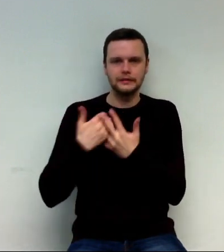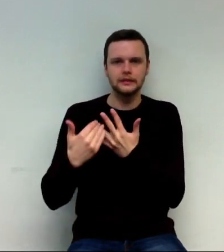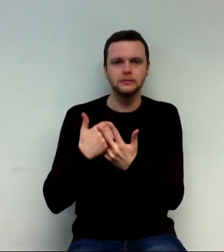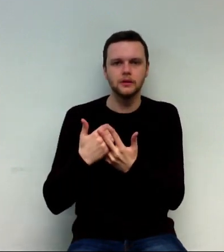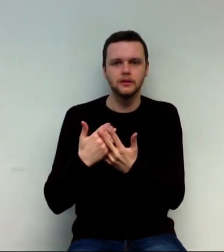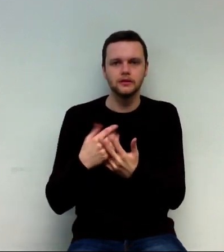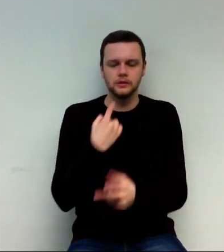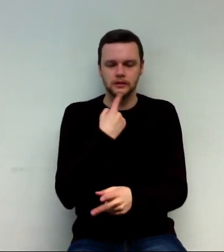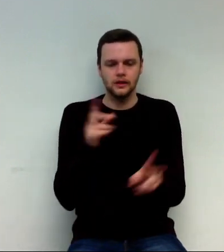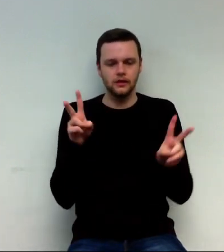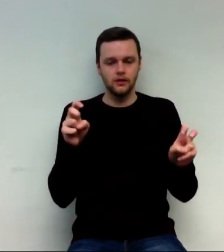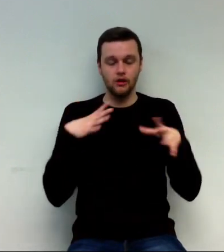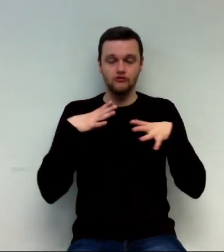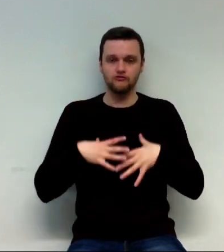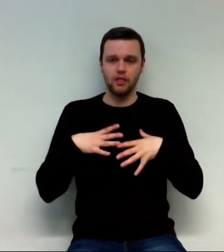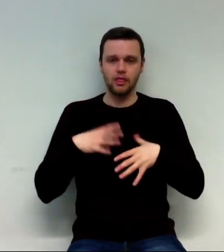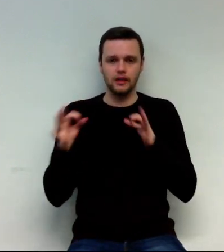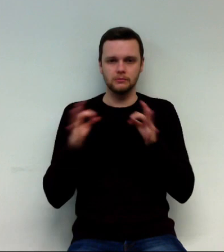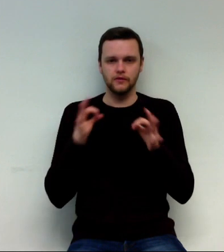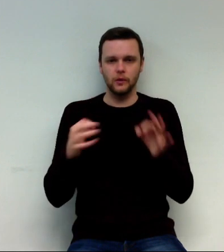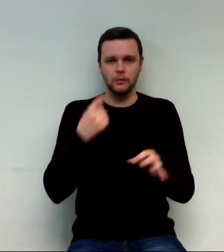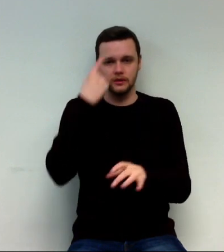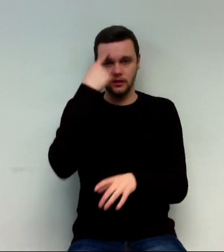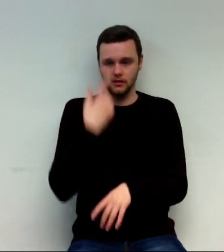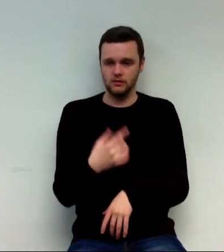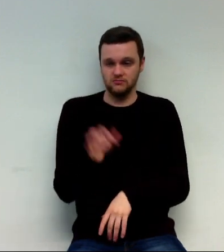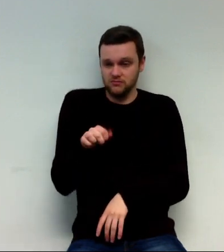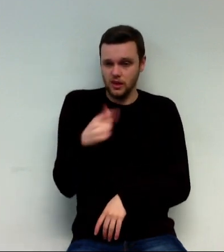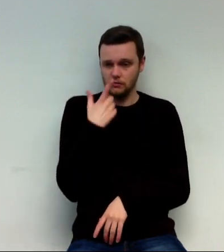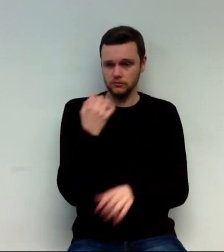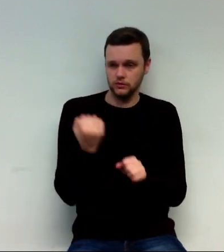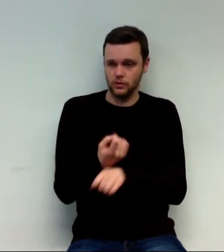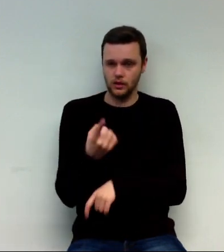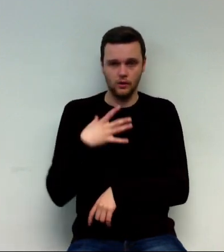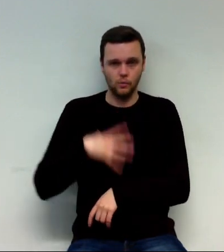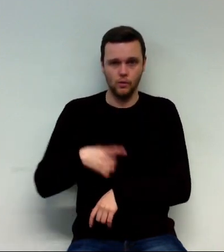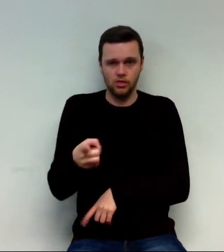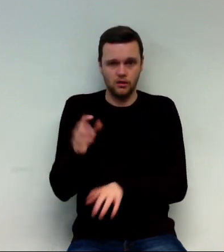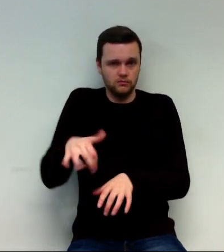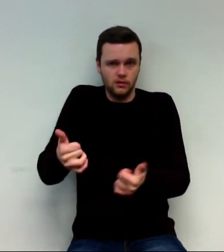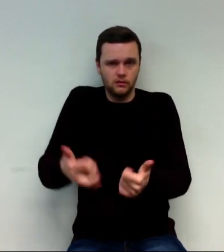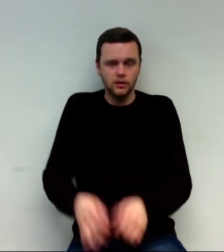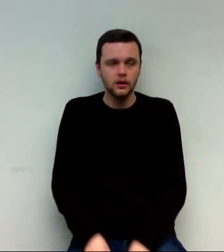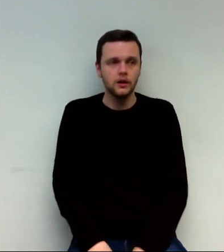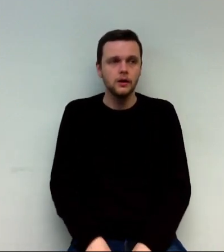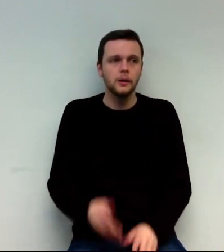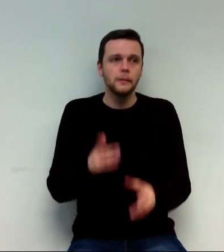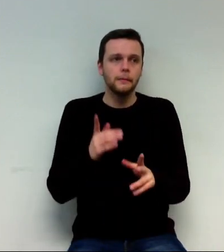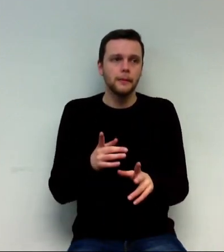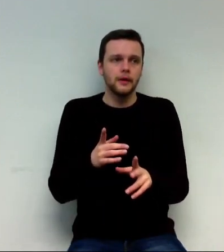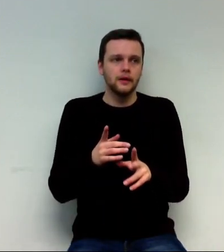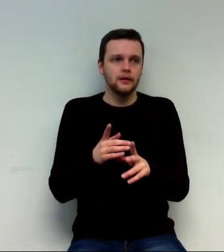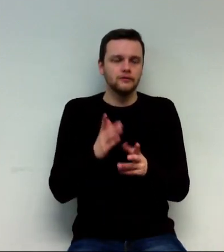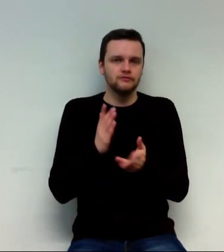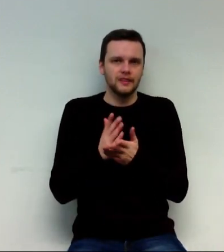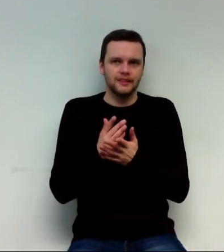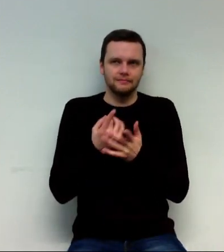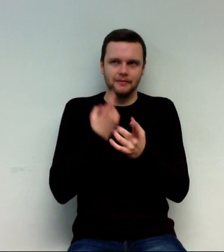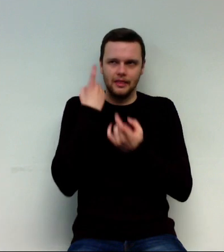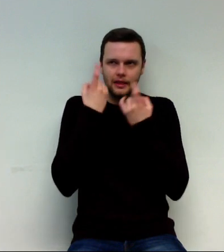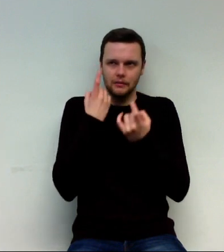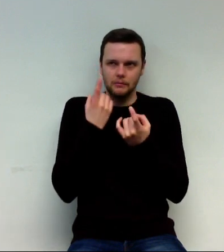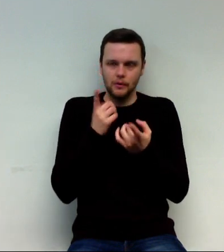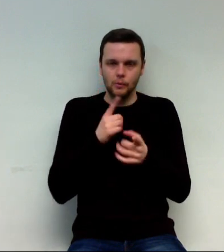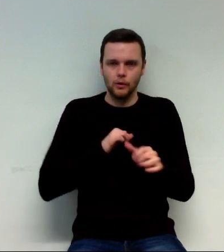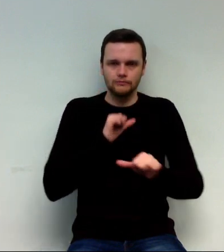the word relaxed performance, I think there is a thing of being like, yeah, sure, like I'd want anyone to come, without actually thinking about, okay,